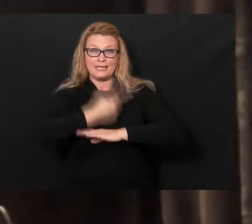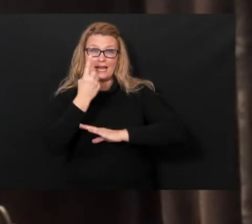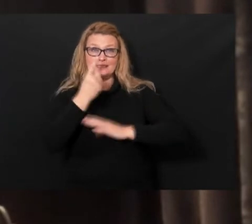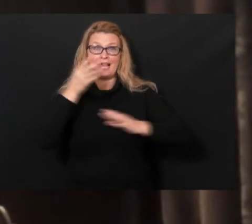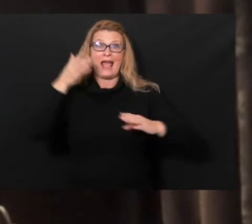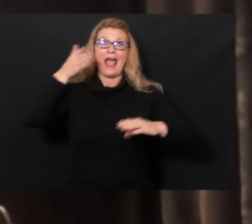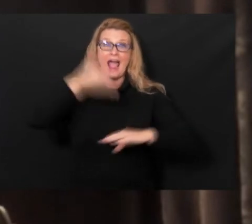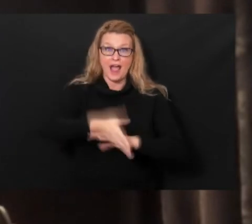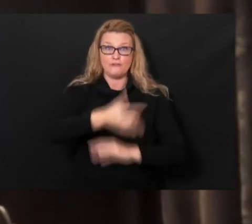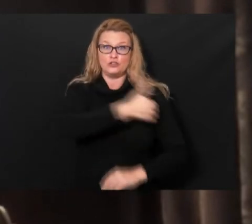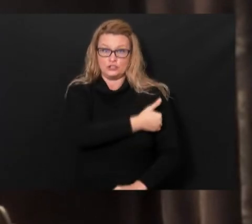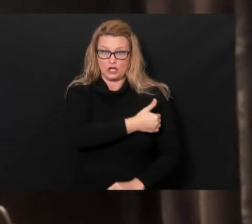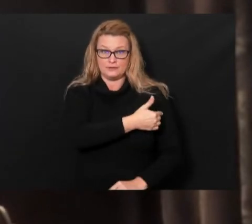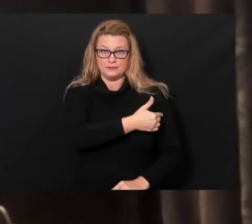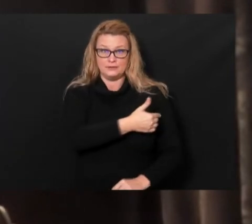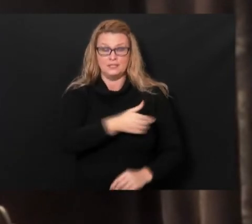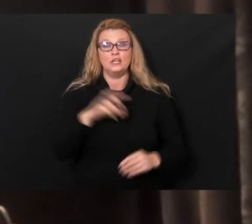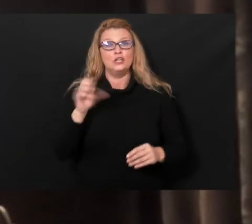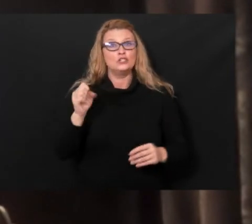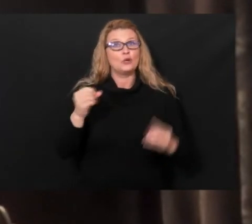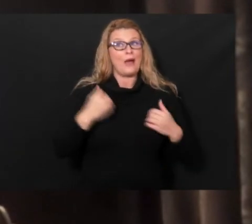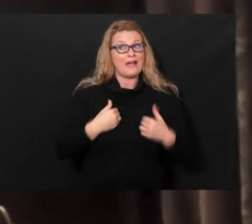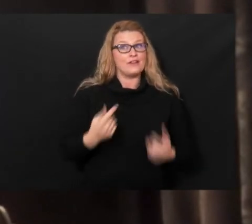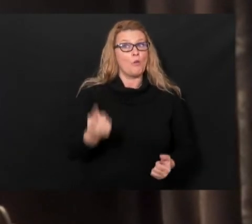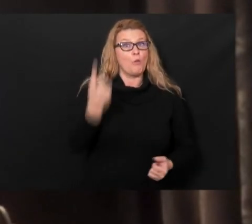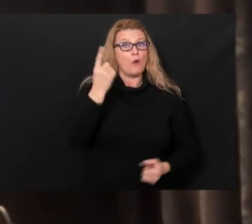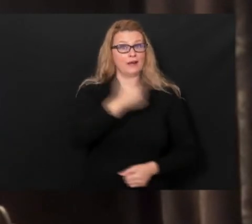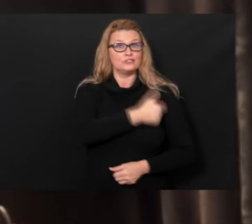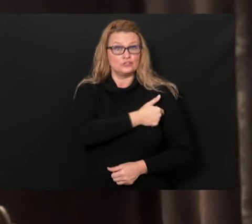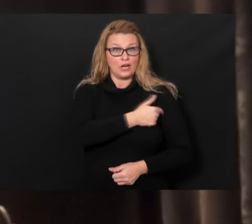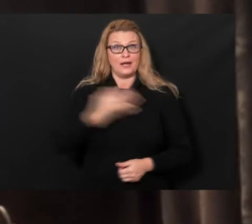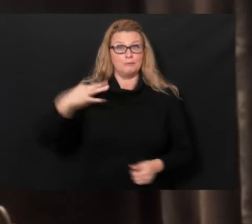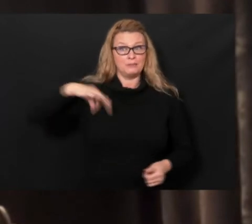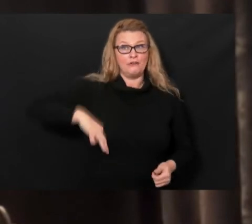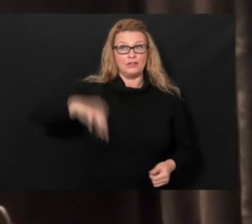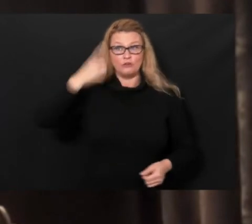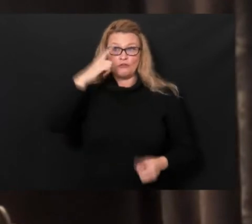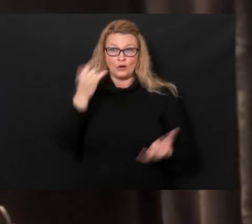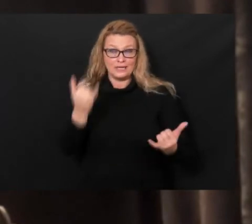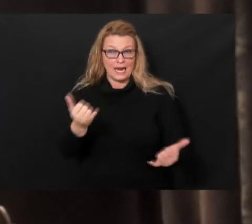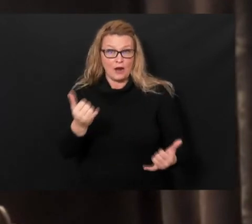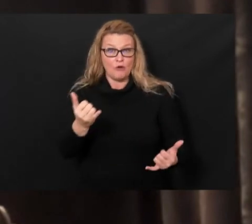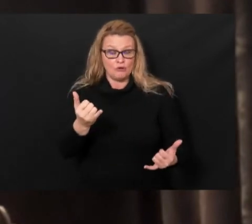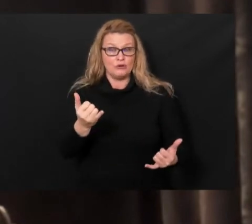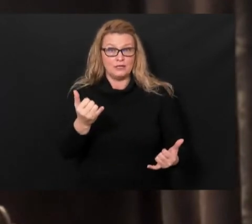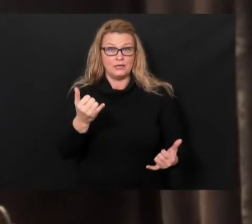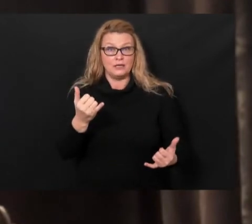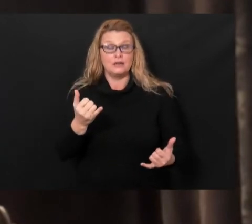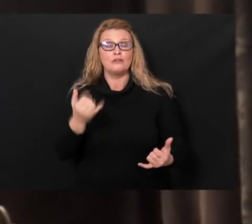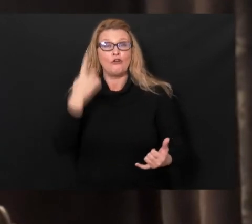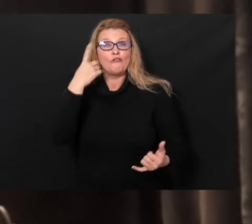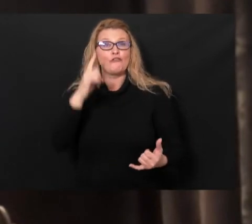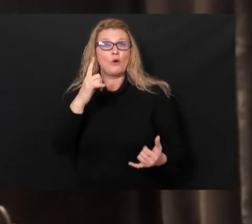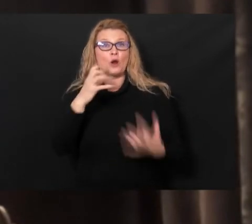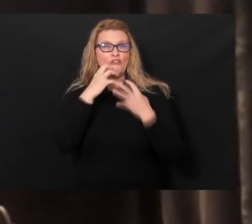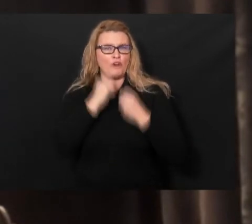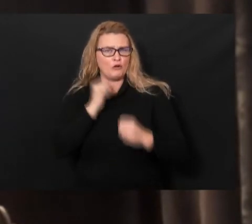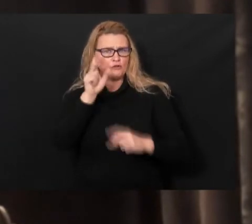as the governor said, getting even a single dose of vaccine in the arms of our most vulnerable